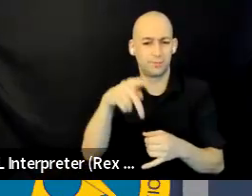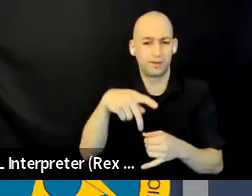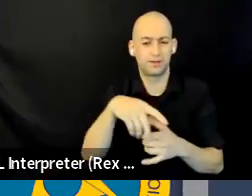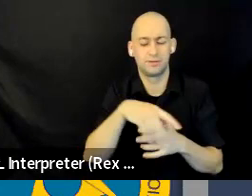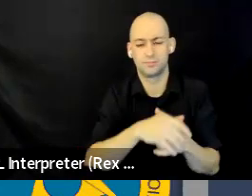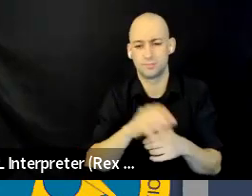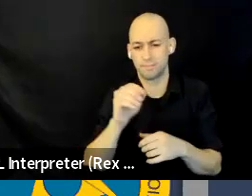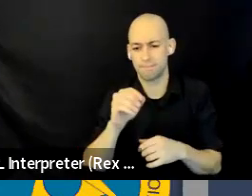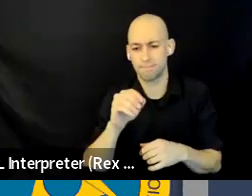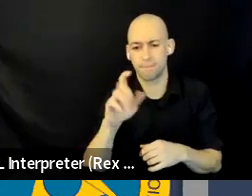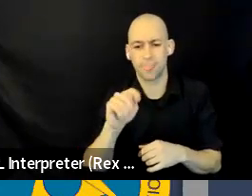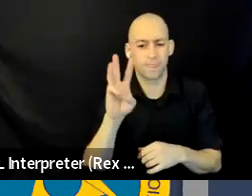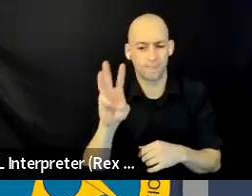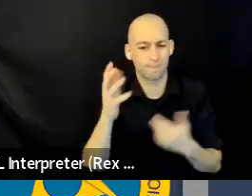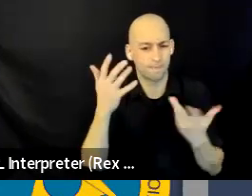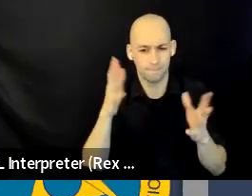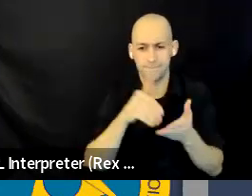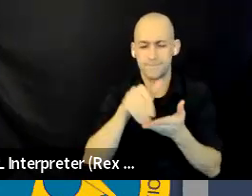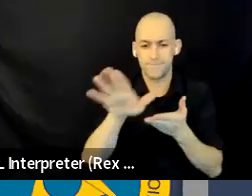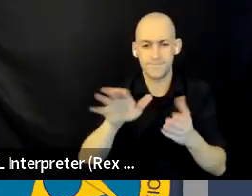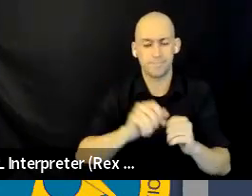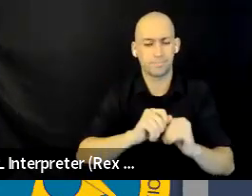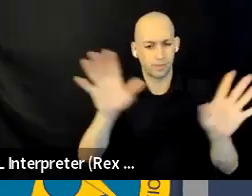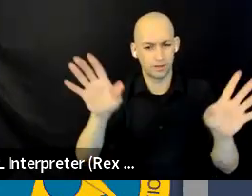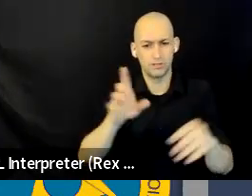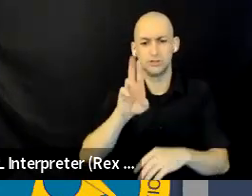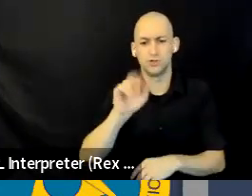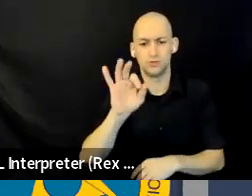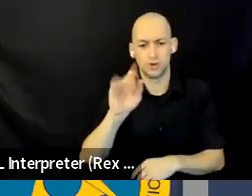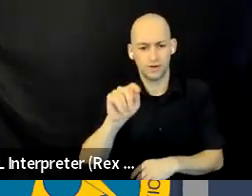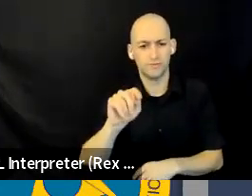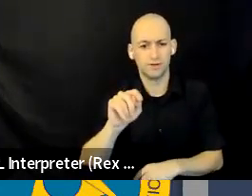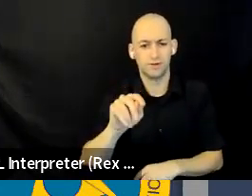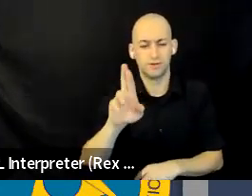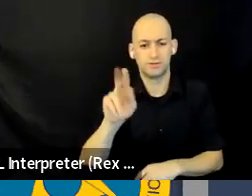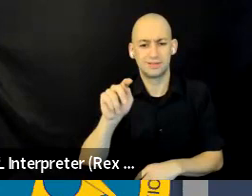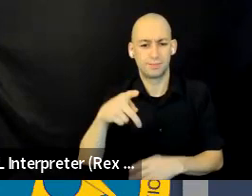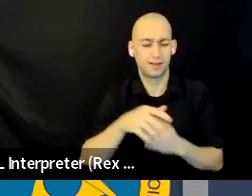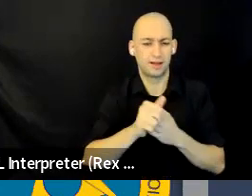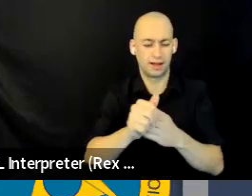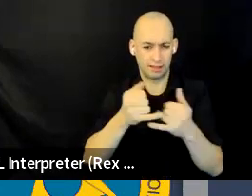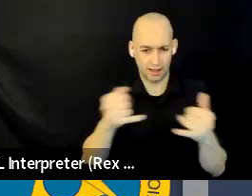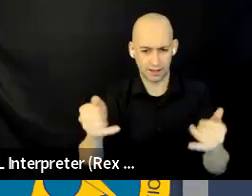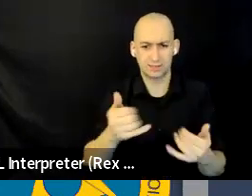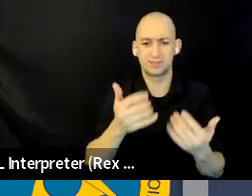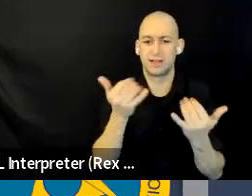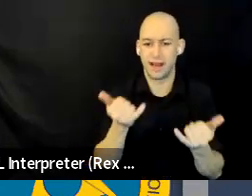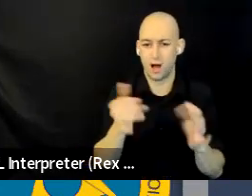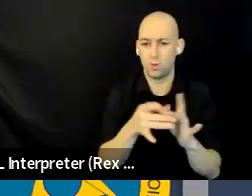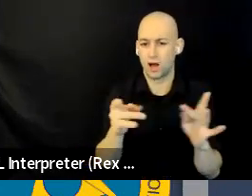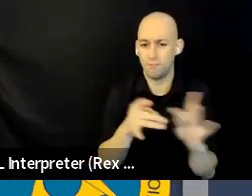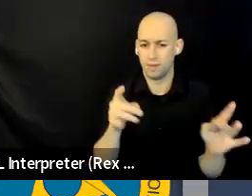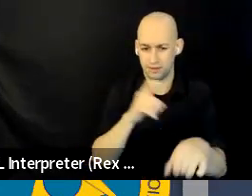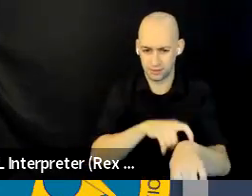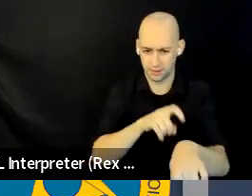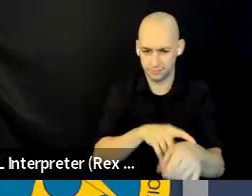the Commission released draft versions of the RTP guidelines for a 30-day public comment period. We